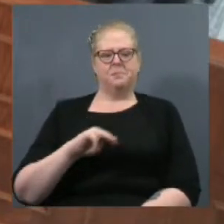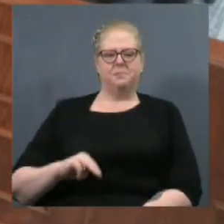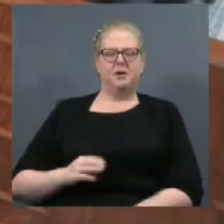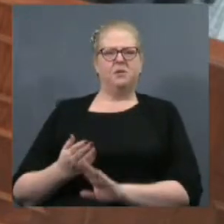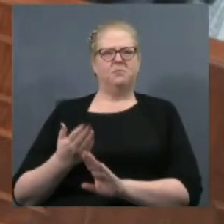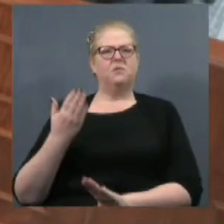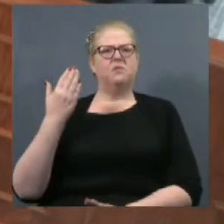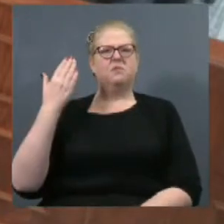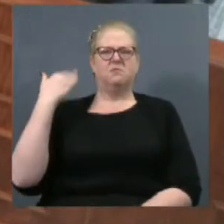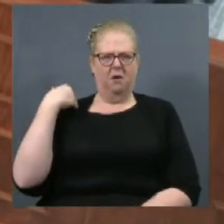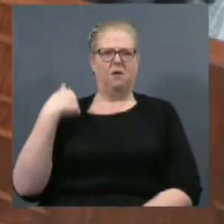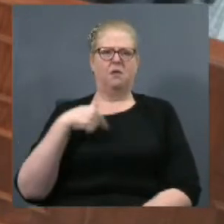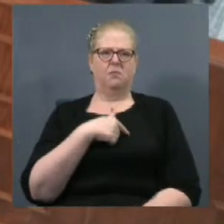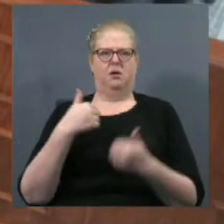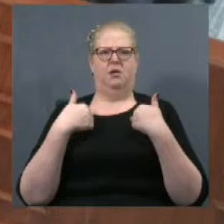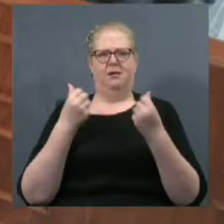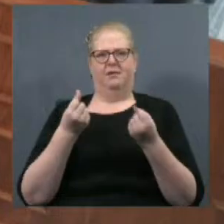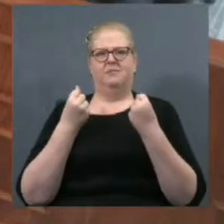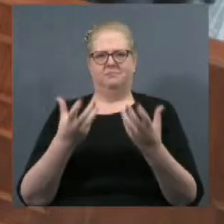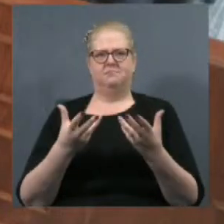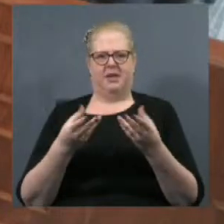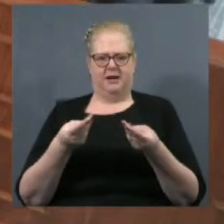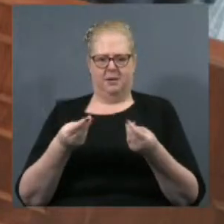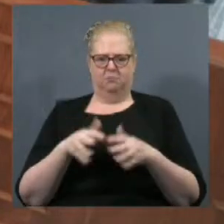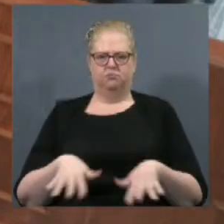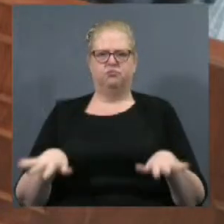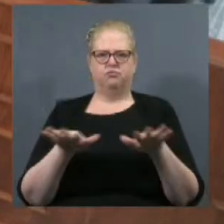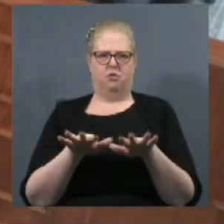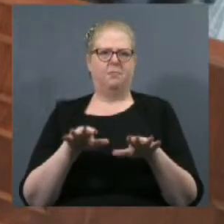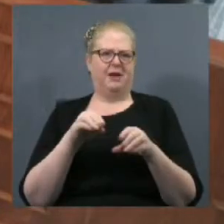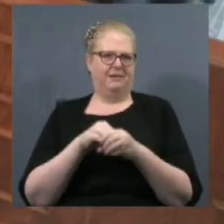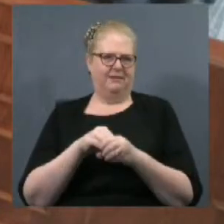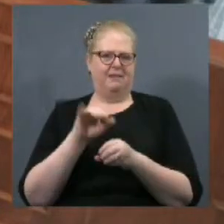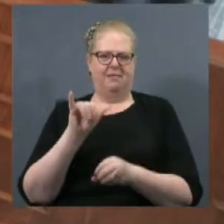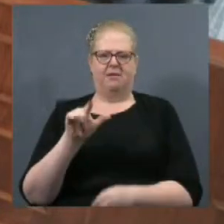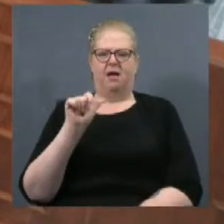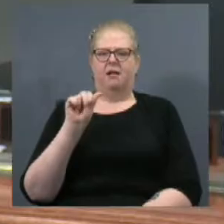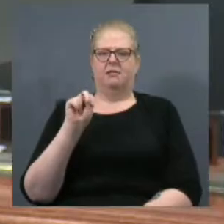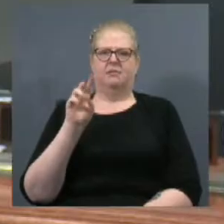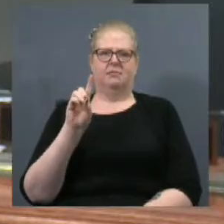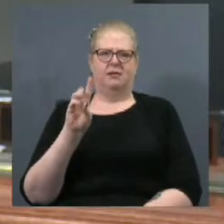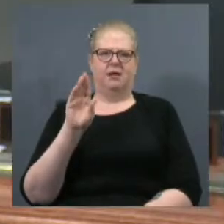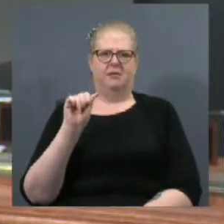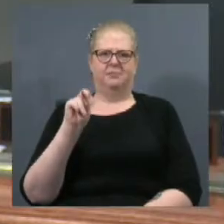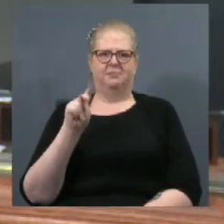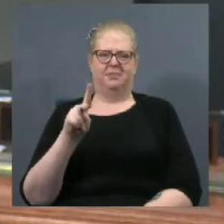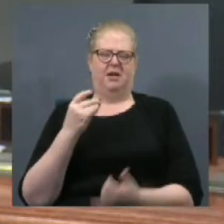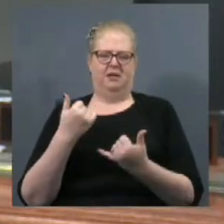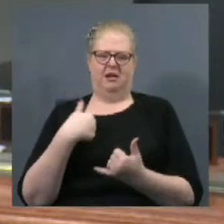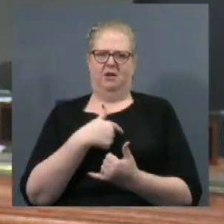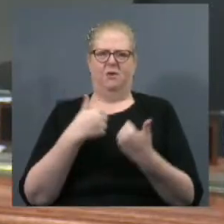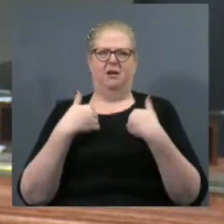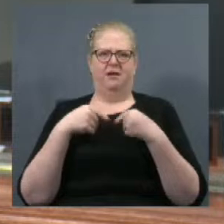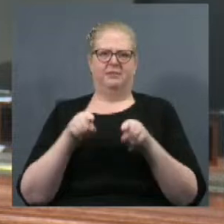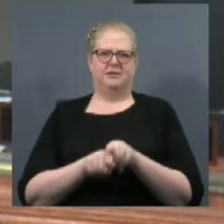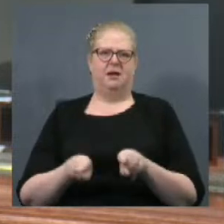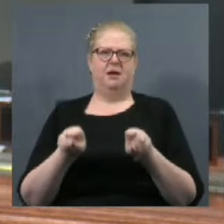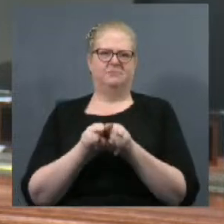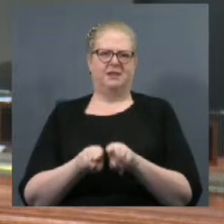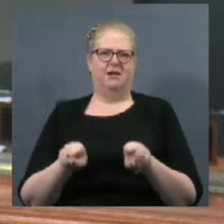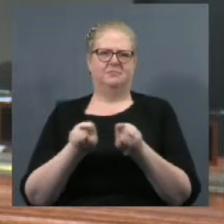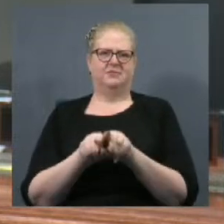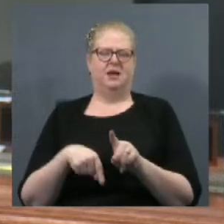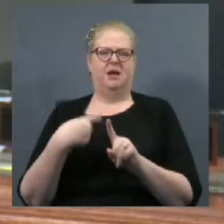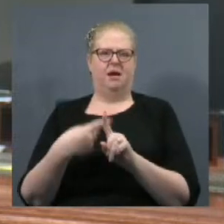land bank. Now we have the same properties month after month. We have been averaging, some months we get